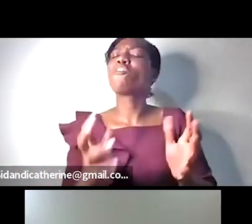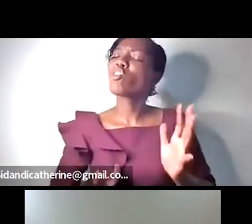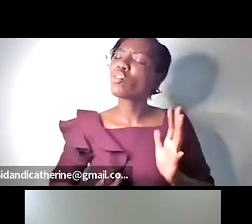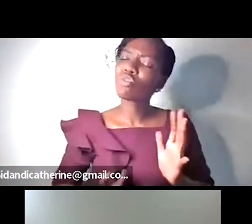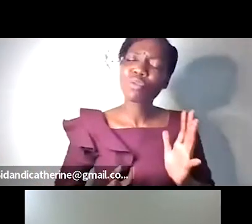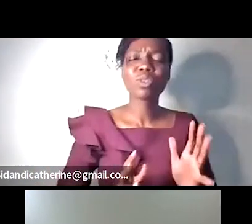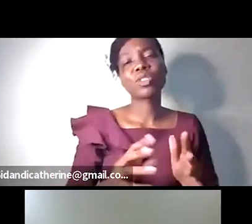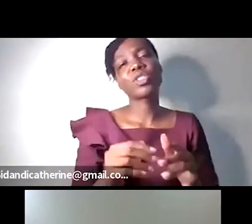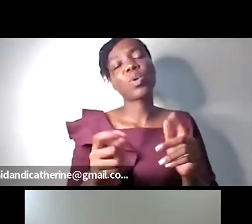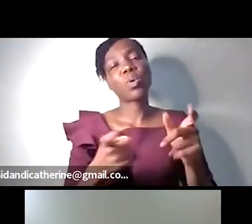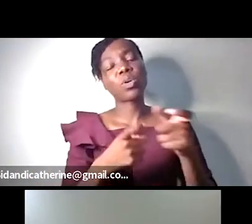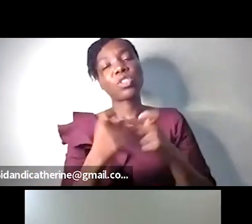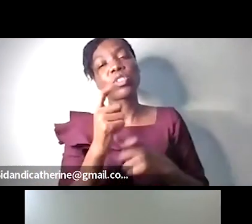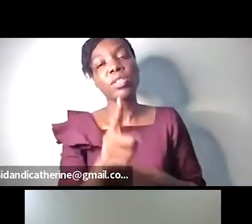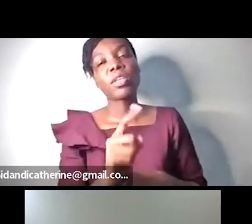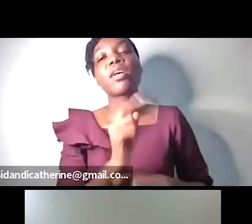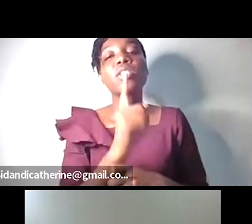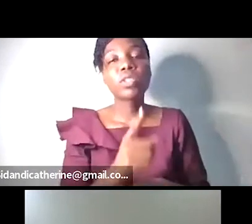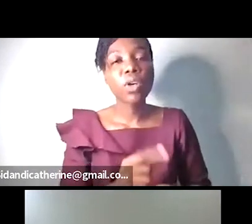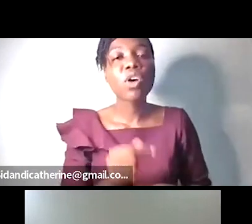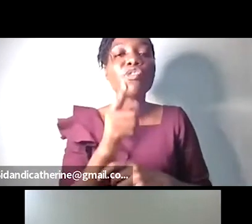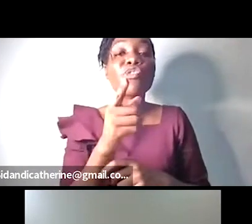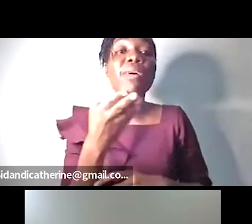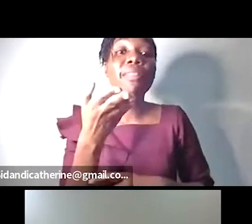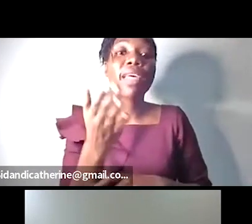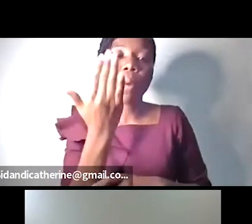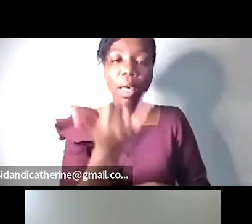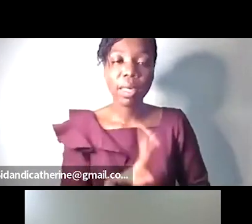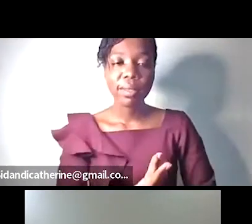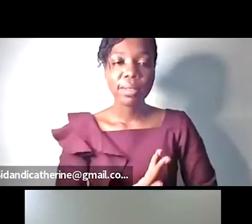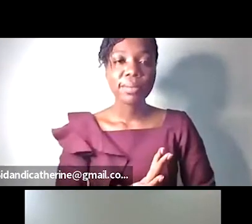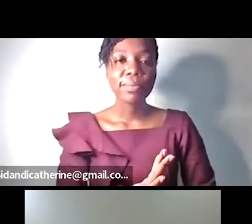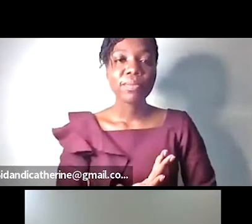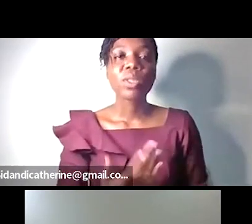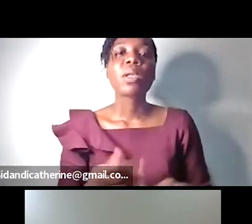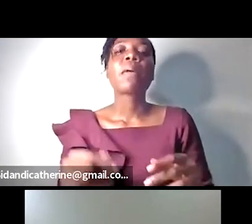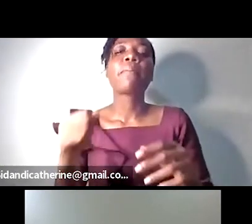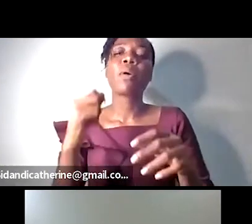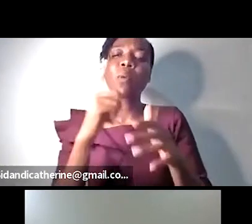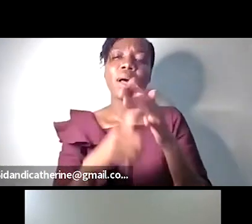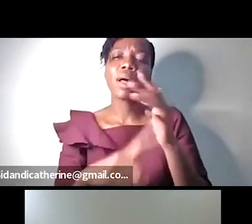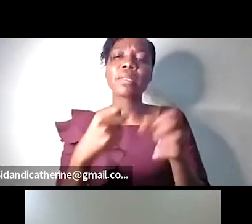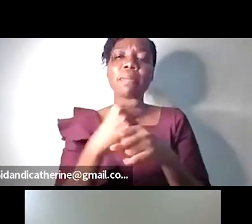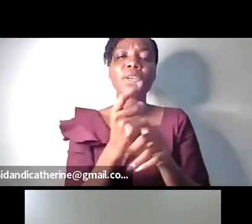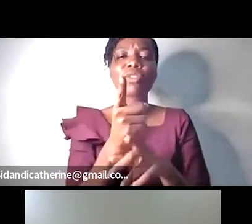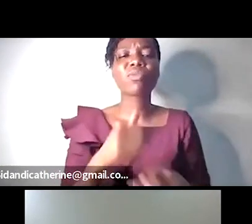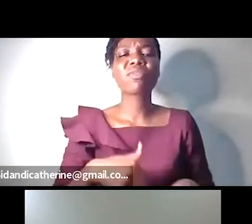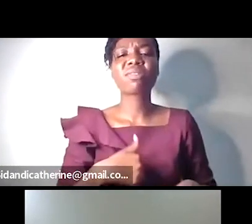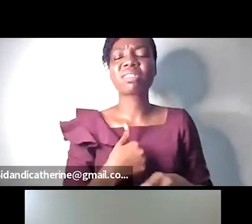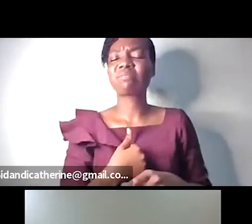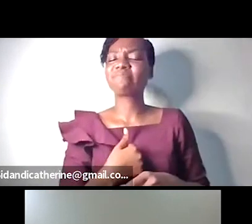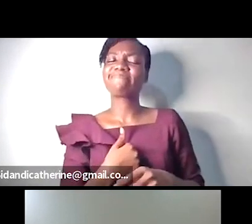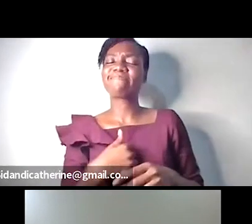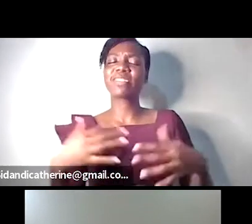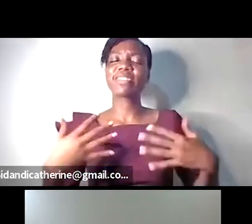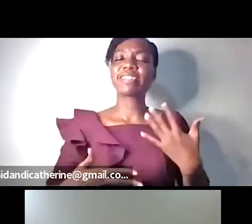it. So question is, why are you here? What causes you to feel excited? How do you serve